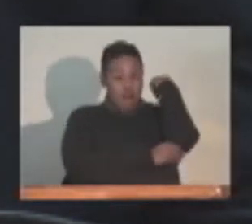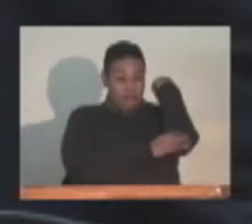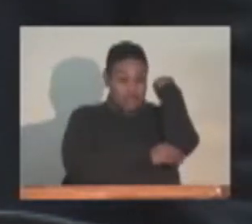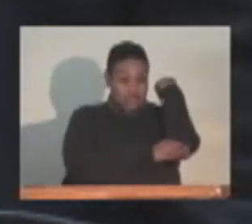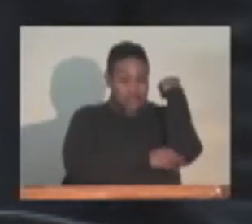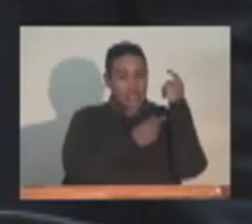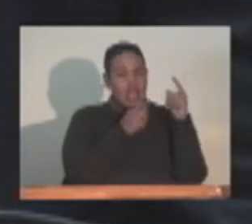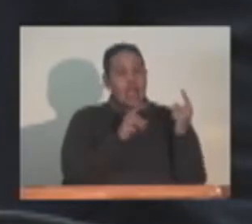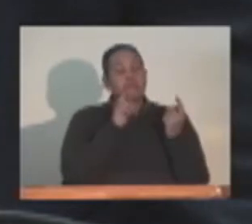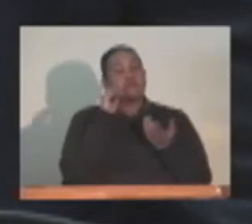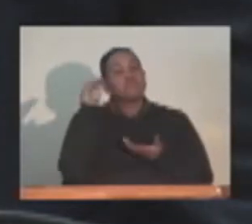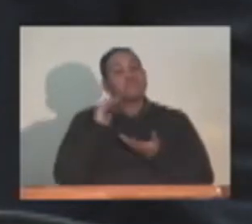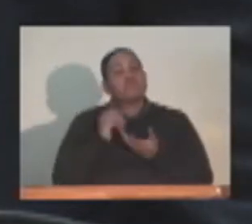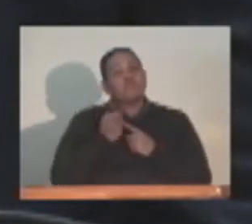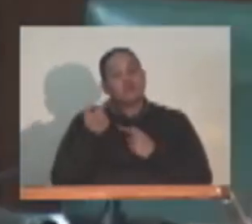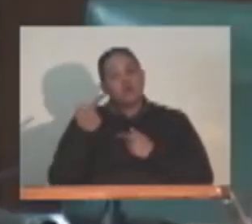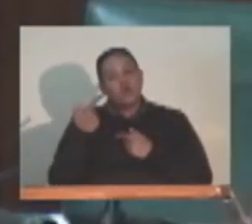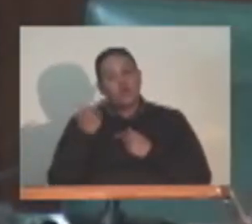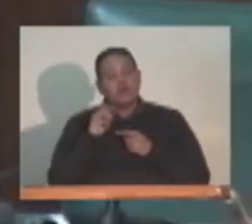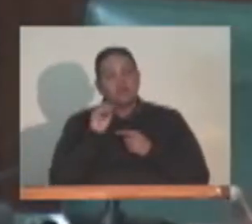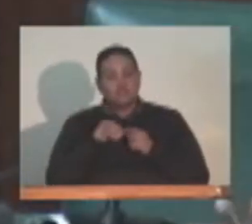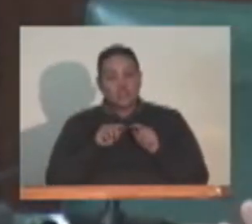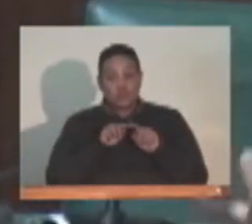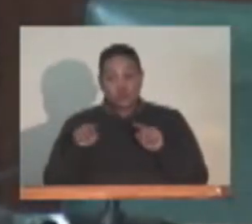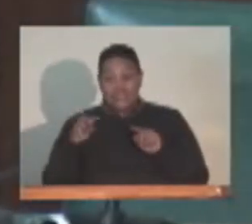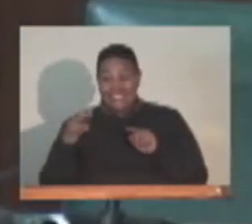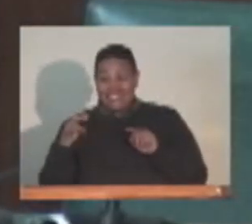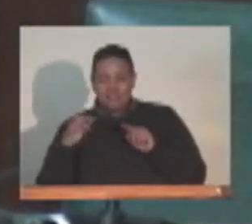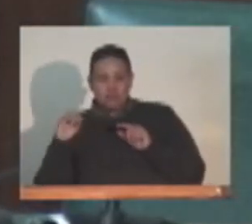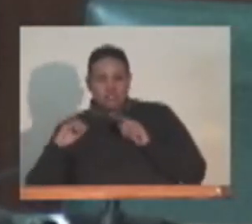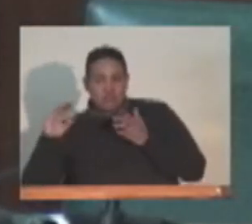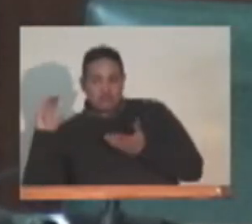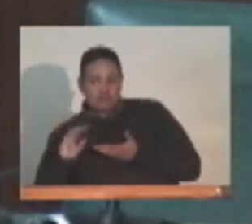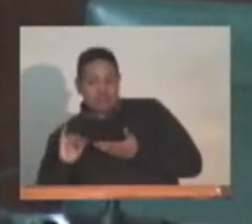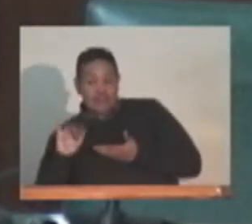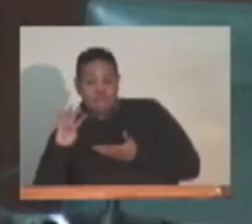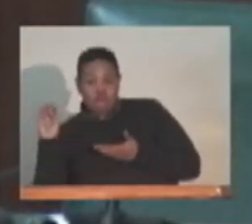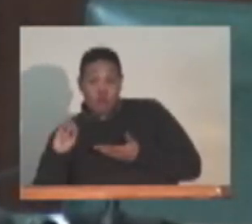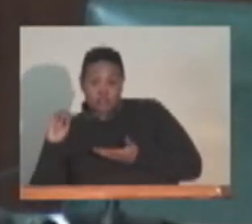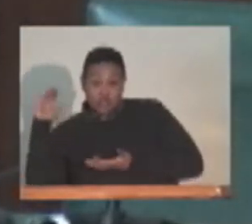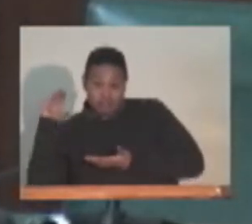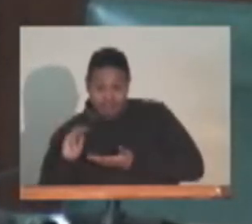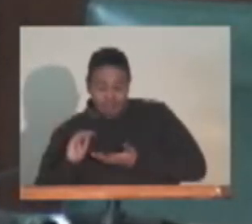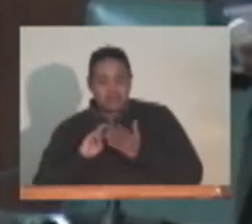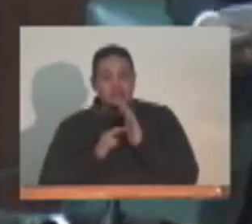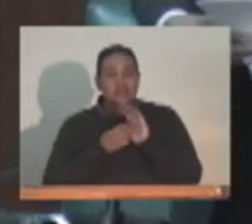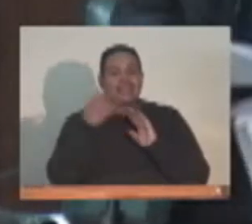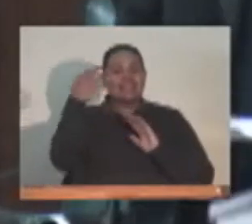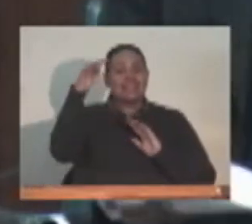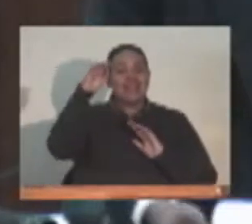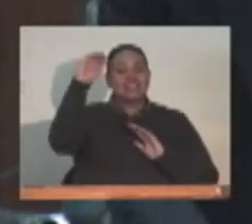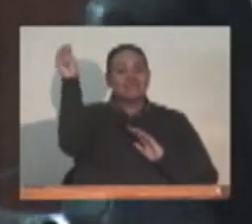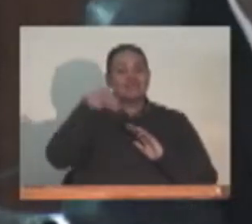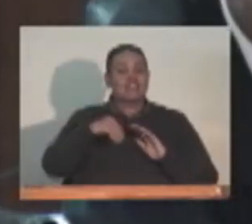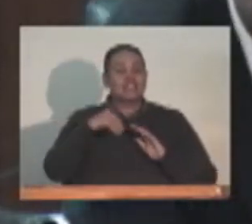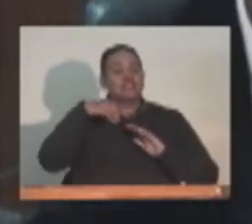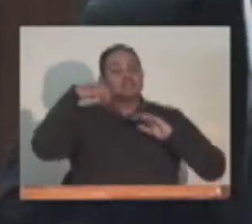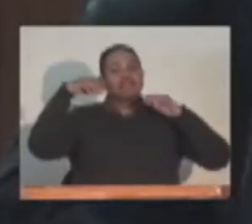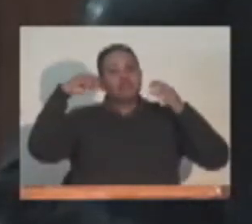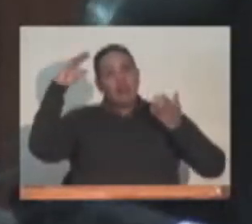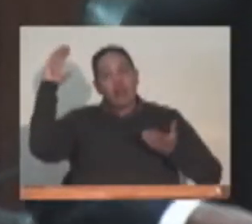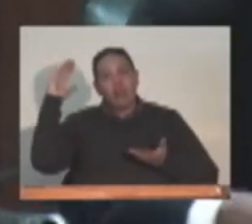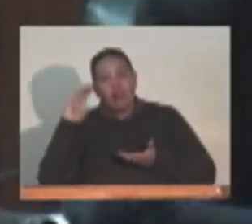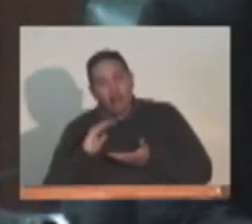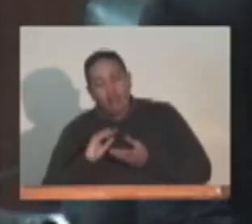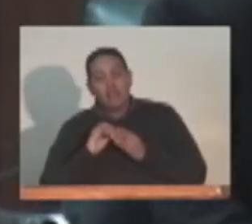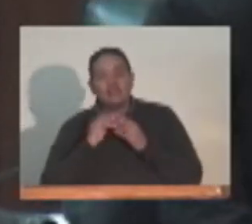incidence, fell from 21 to 17, and that fall of 4 percentage points represents a 19% drop in